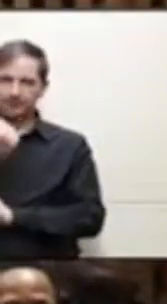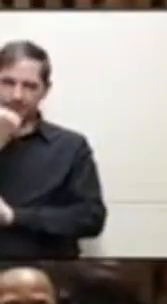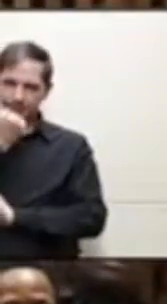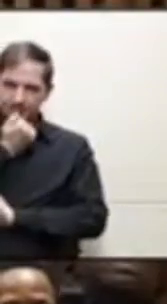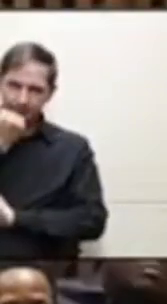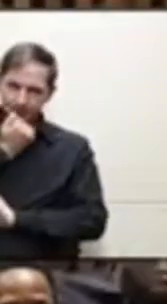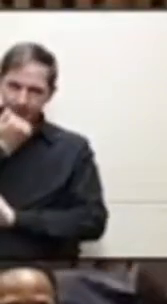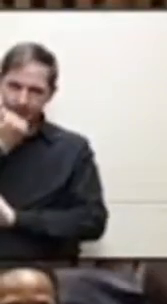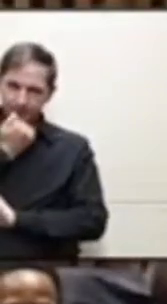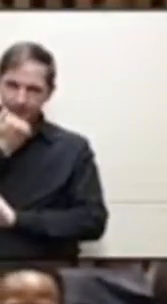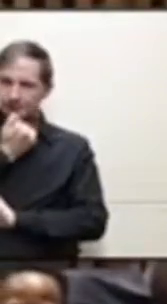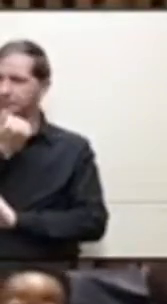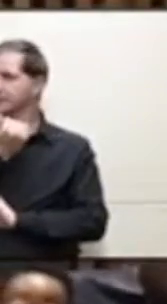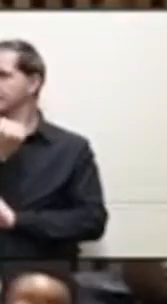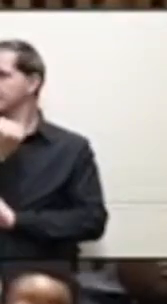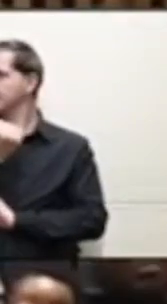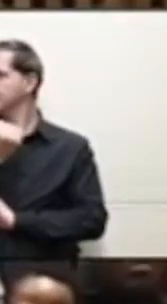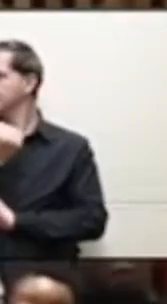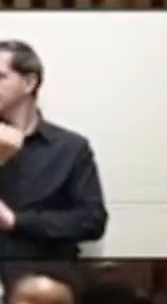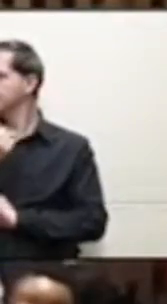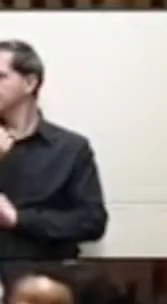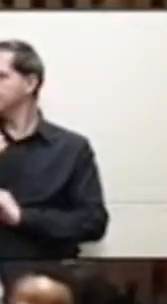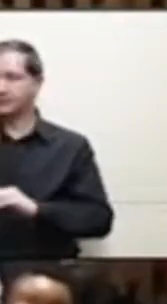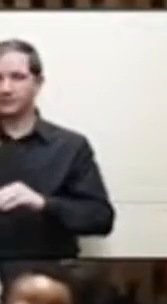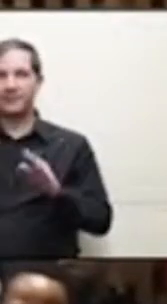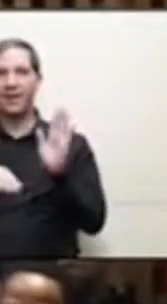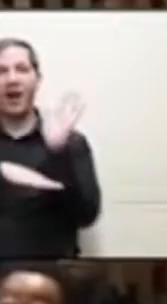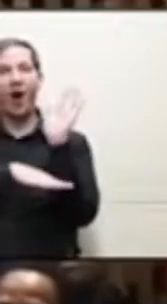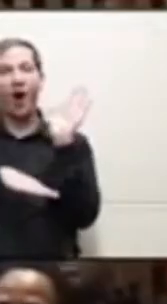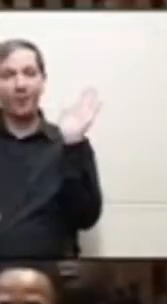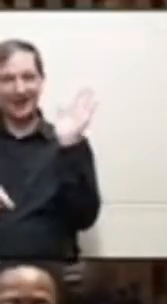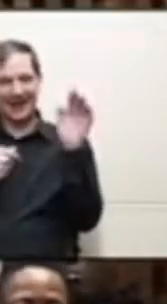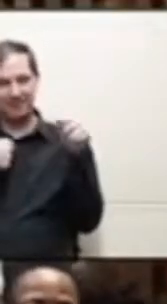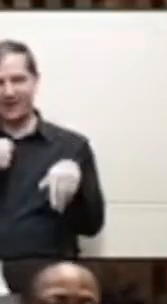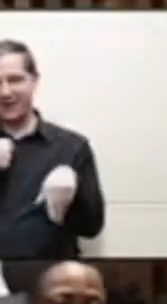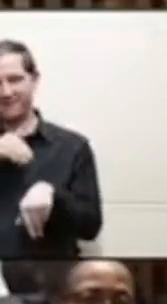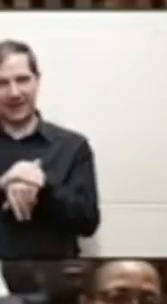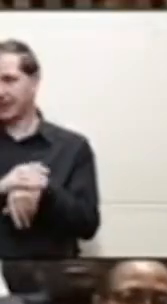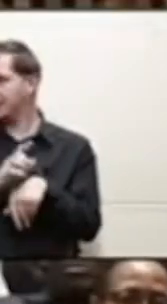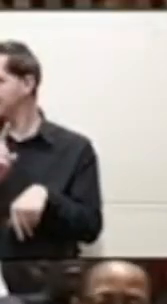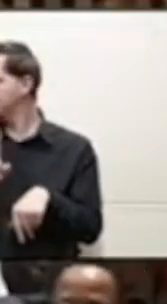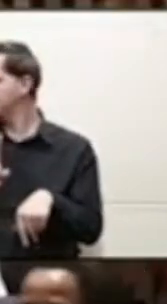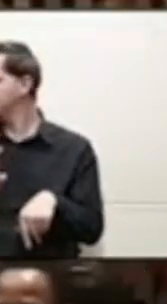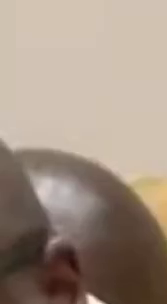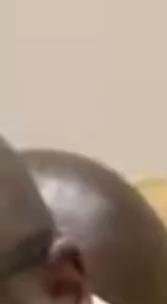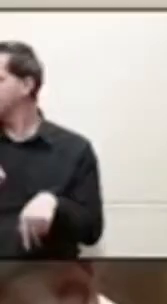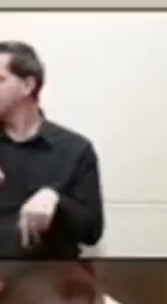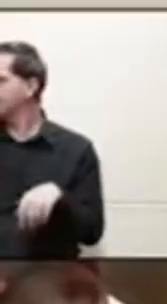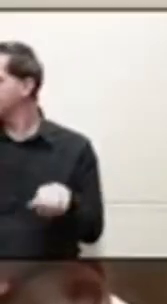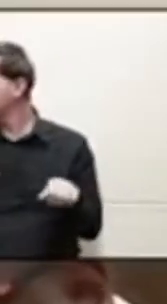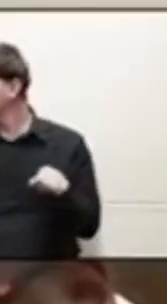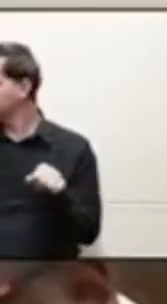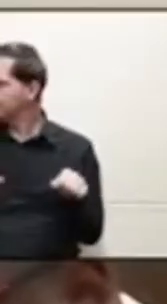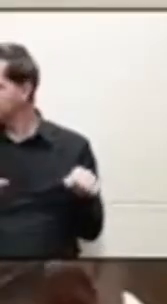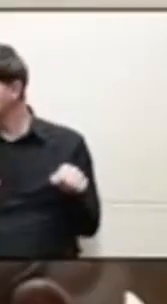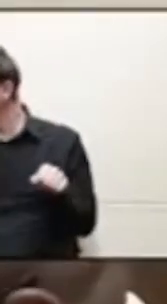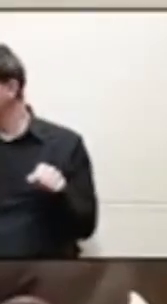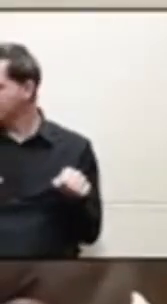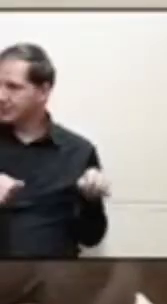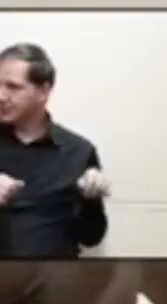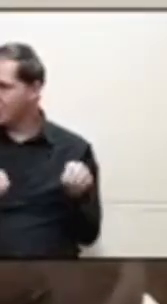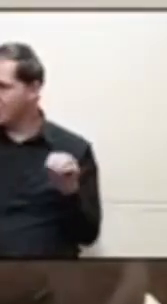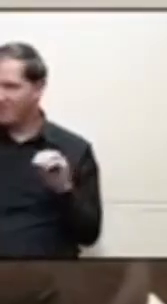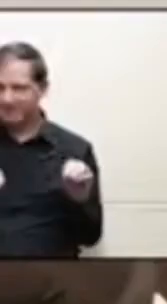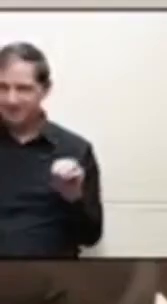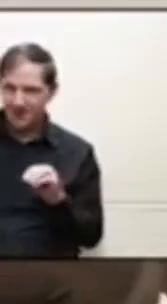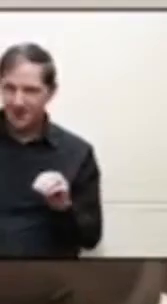the carpet and myself, we are not friends. So I'm struggling. And